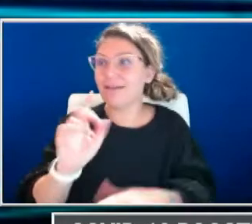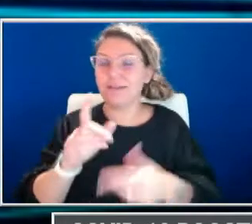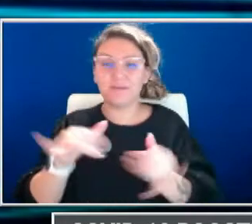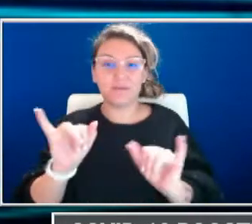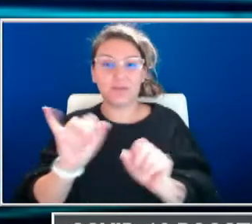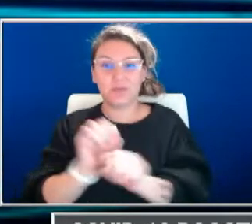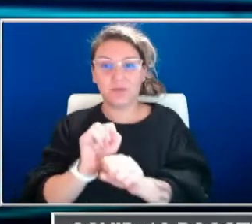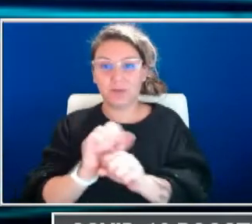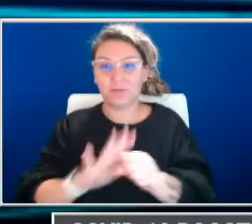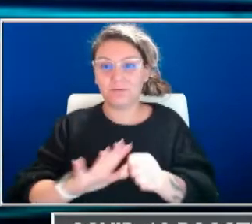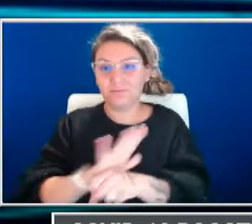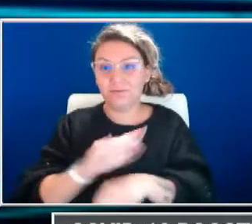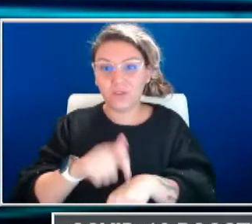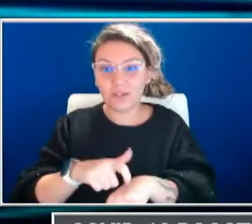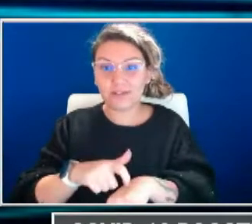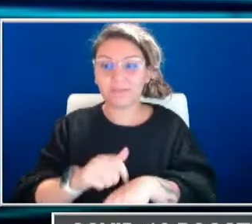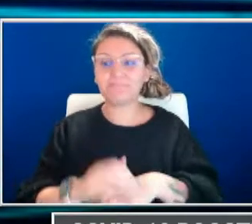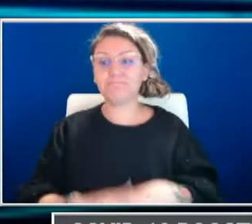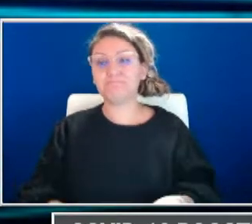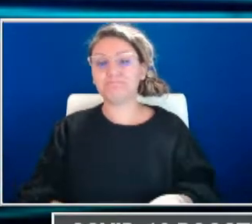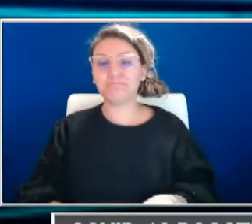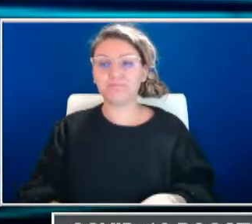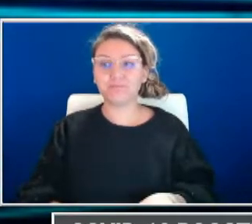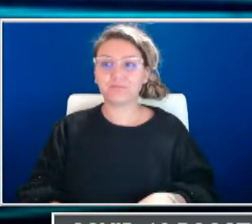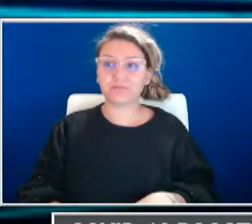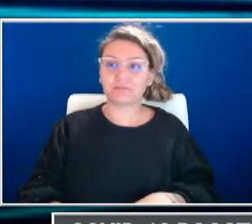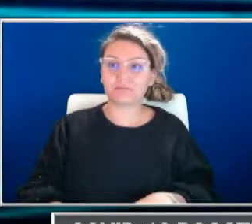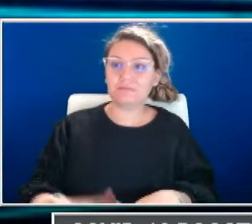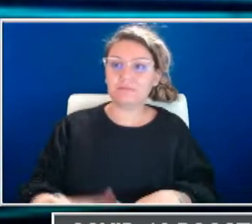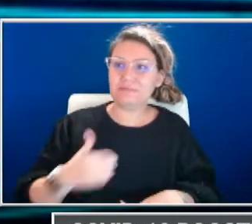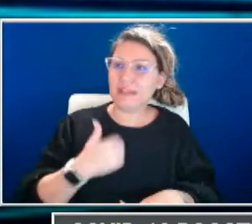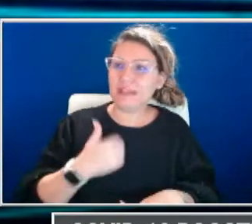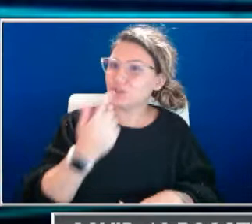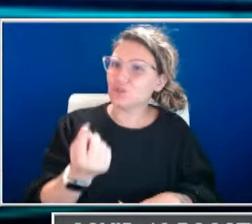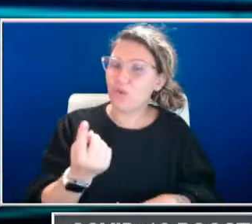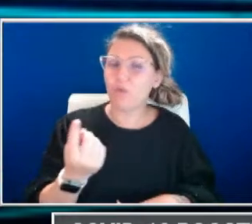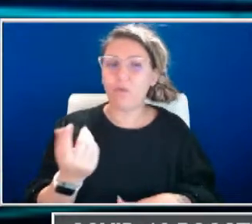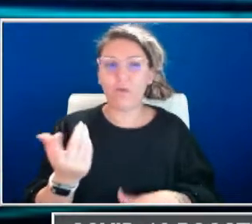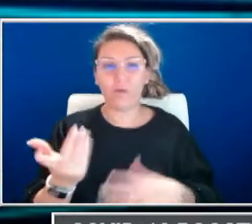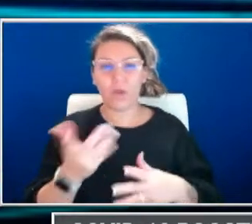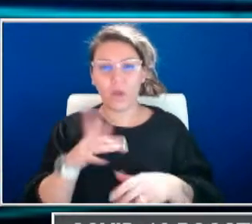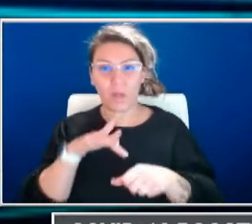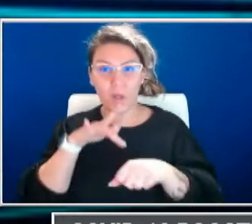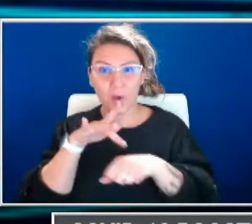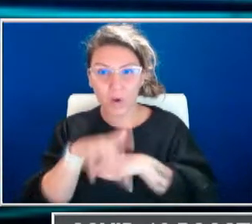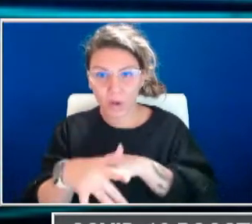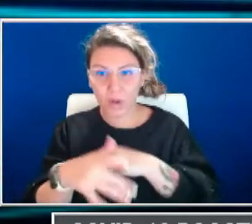time. Like I told them earlier,